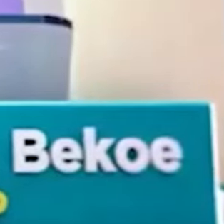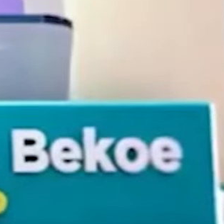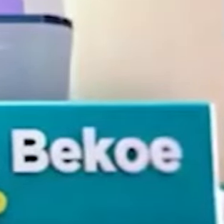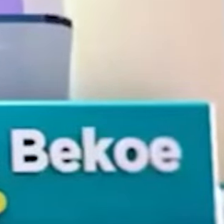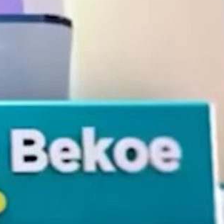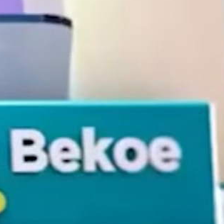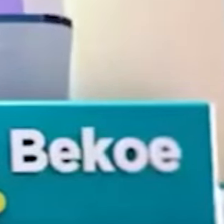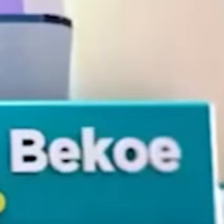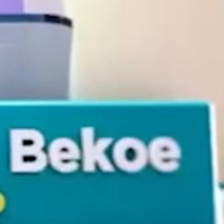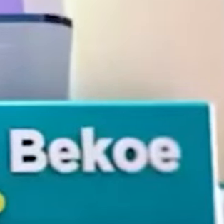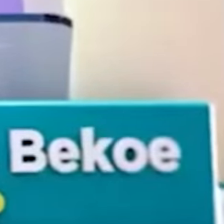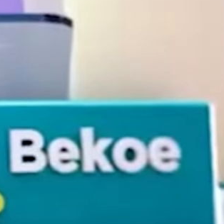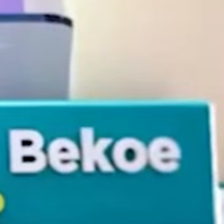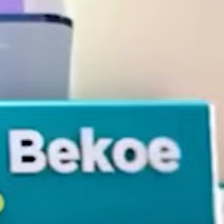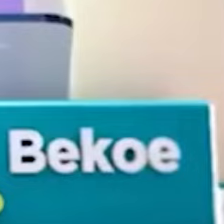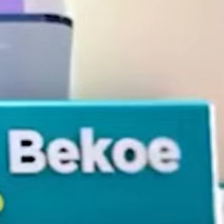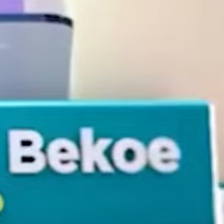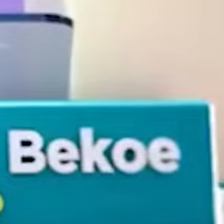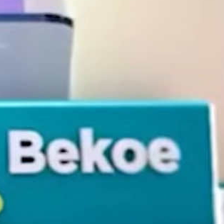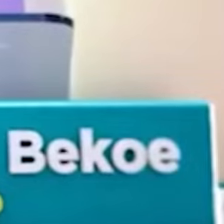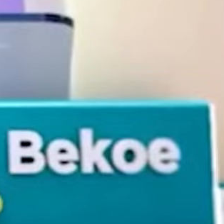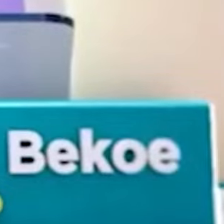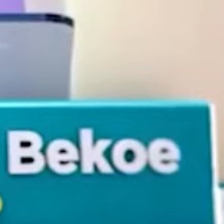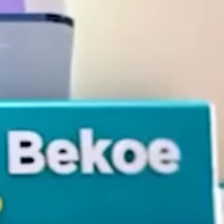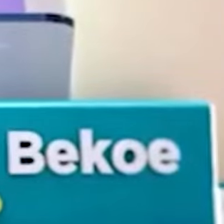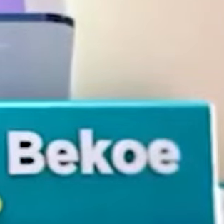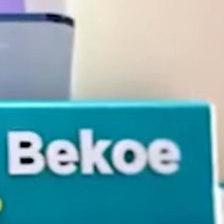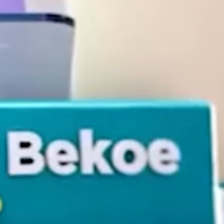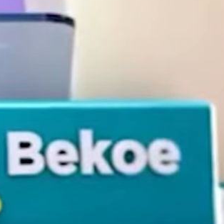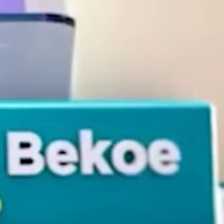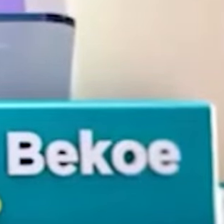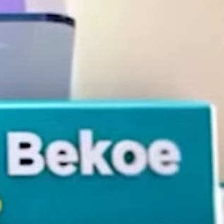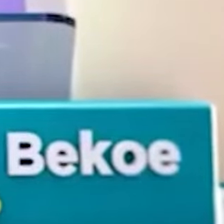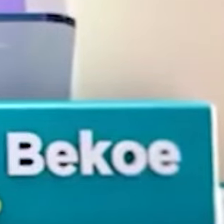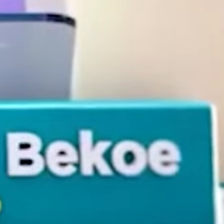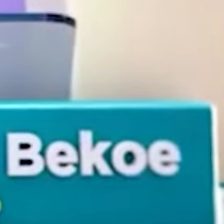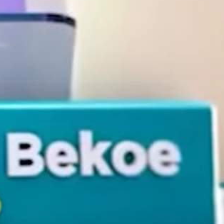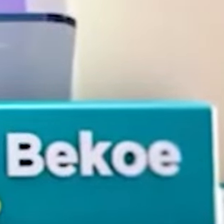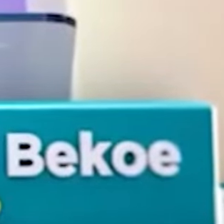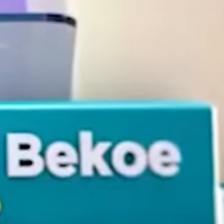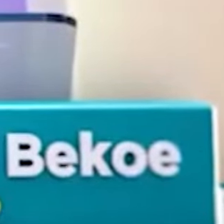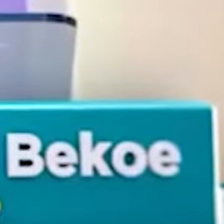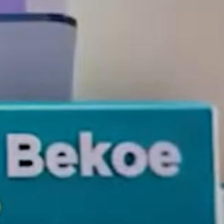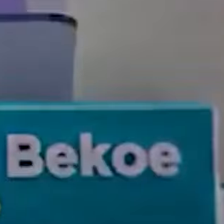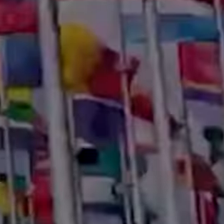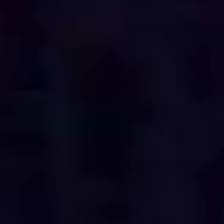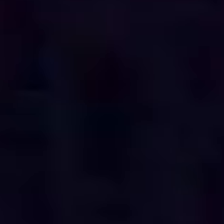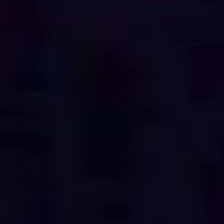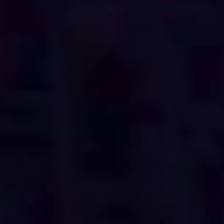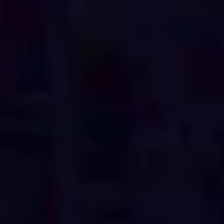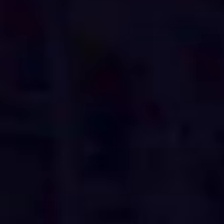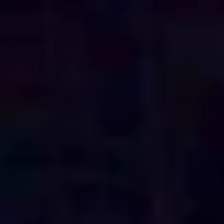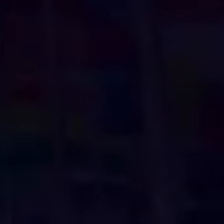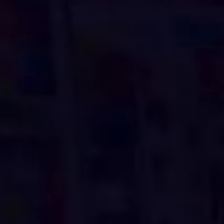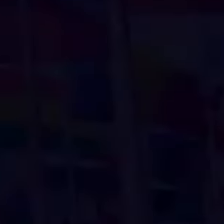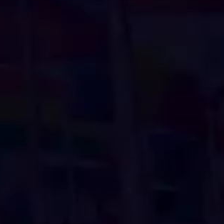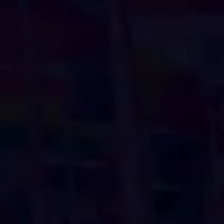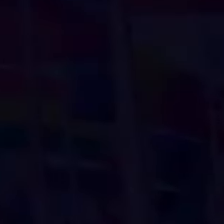to such an extent that everyone is running away. But we don't quit, for we know no defeat. The